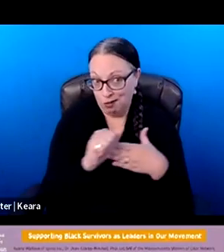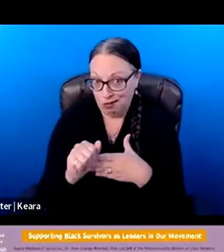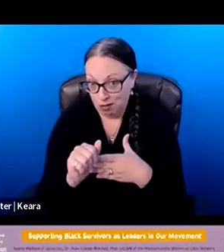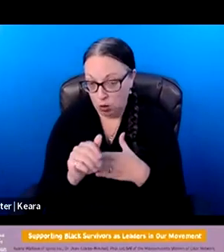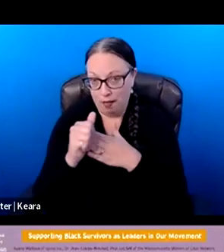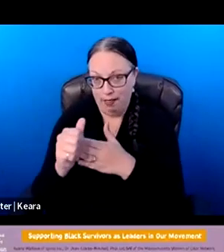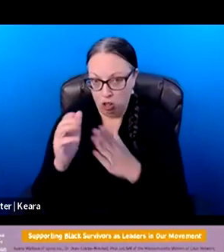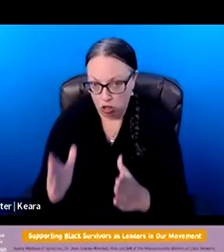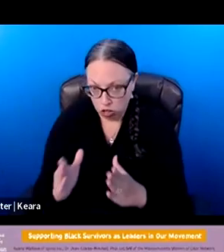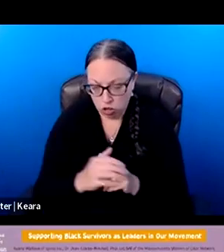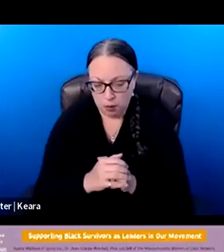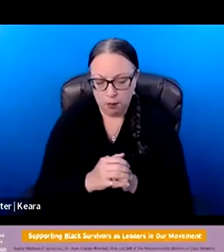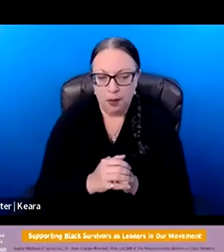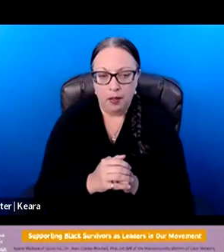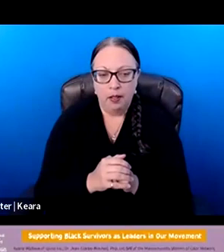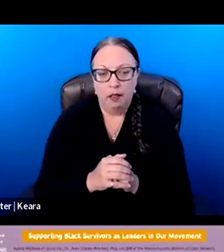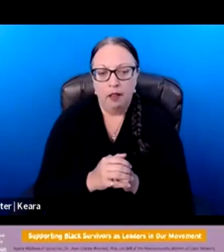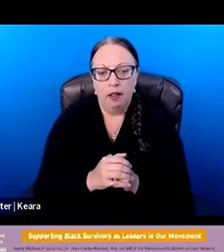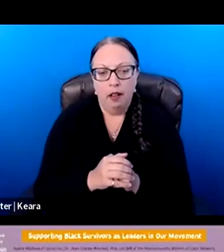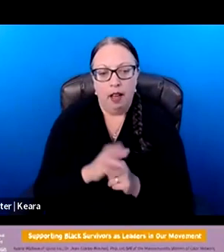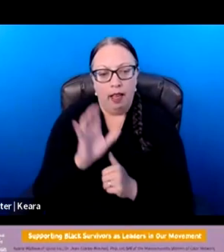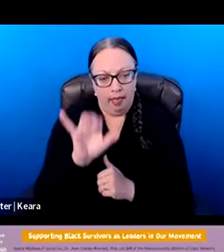is important. I think